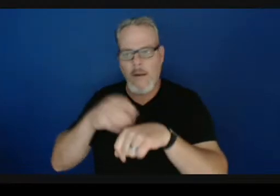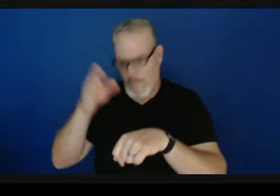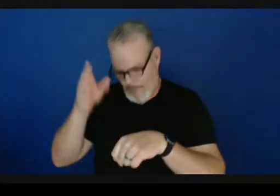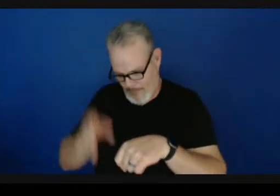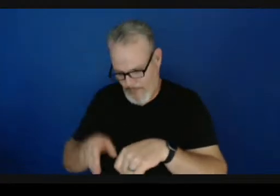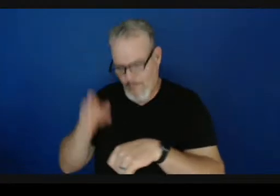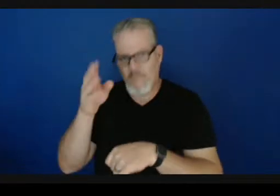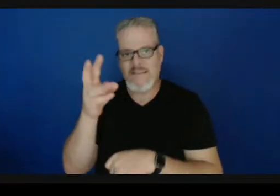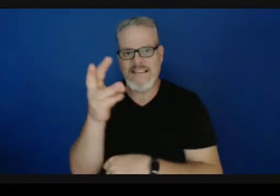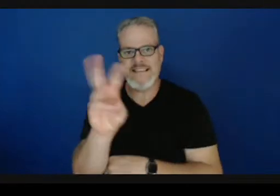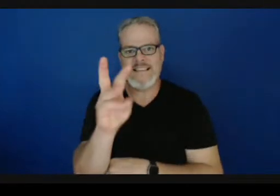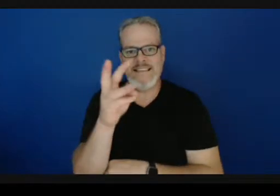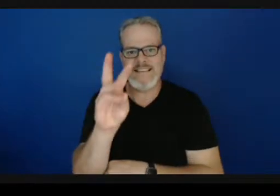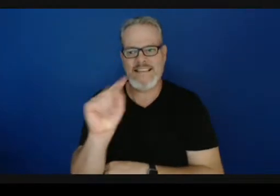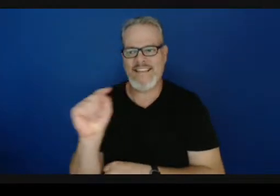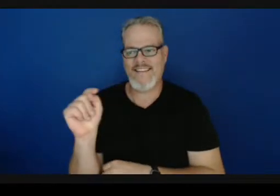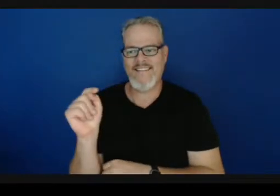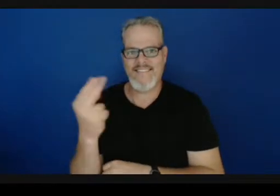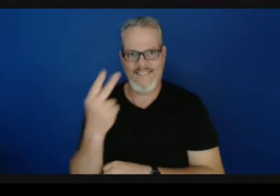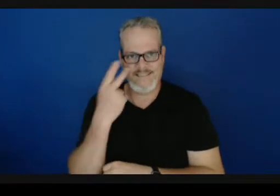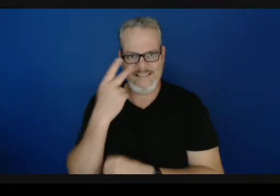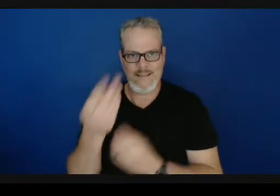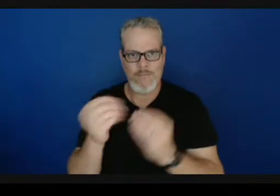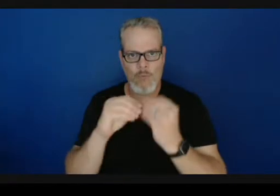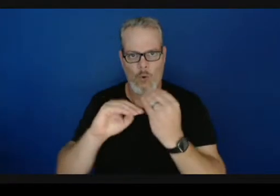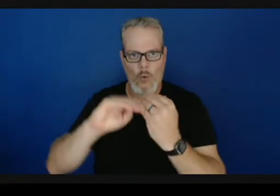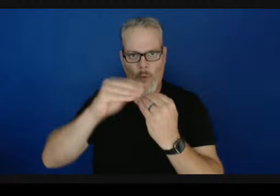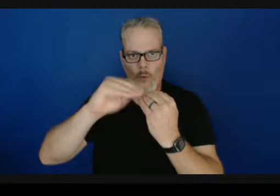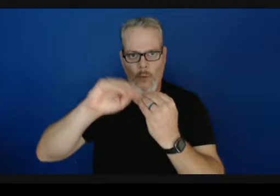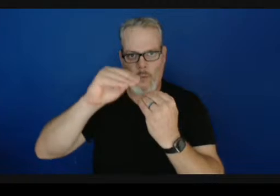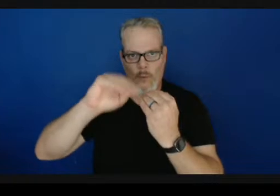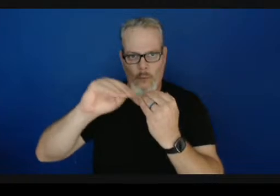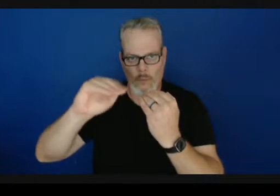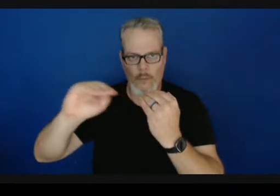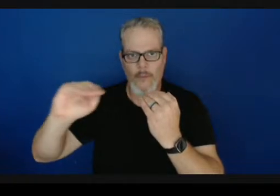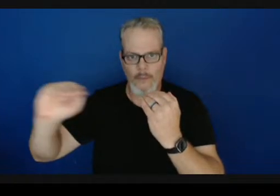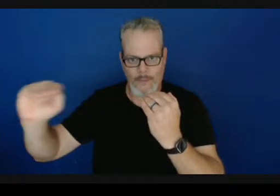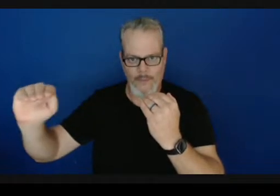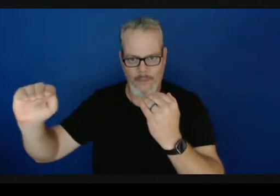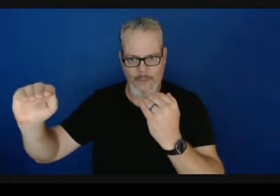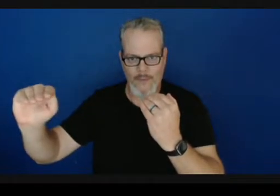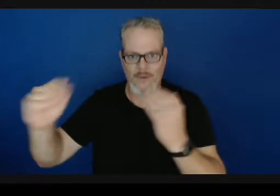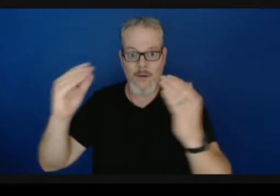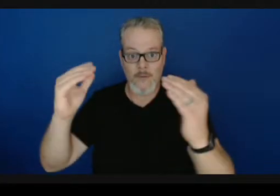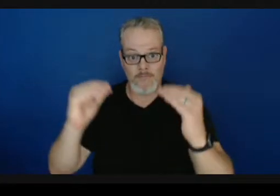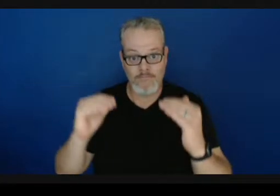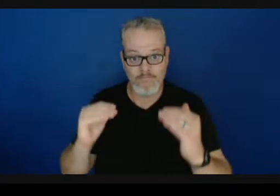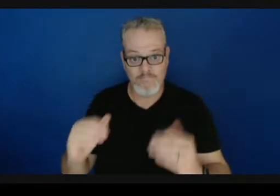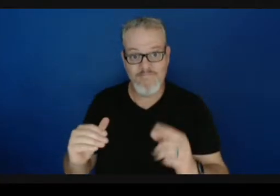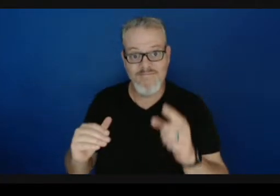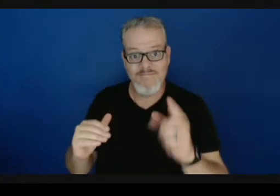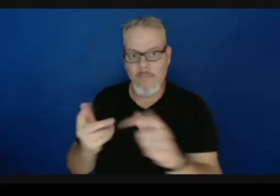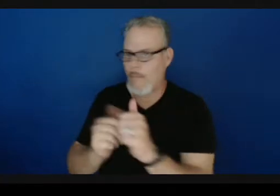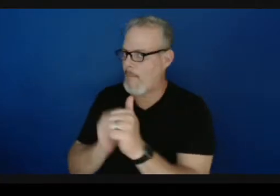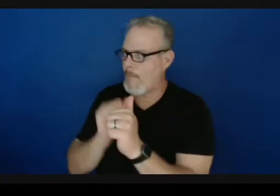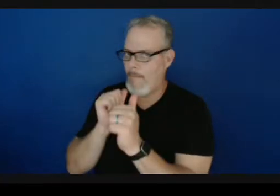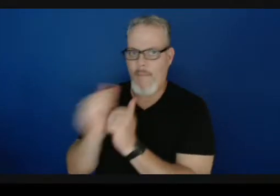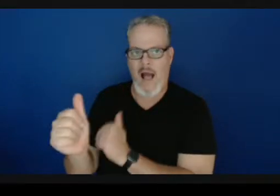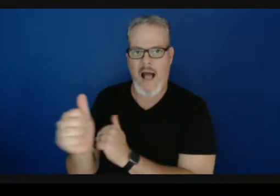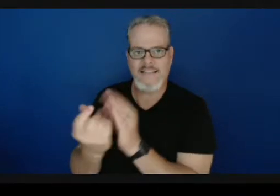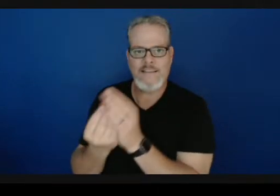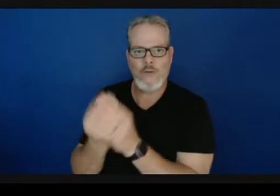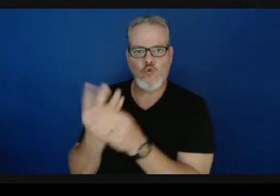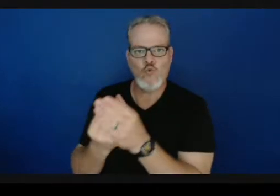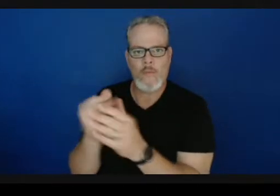becoming a little bit more flat as well. Continuing down a rift near Mokūʻaweoweo crater, this is now past eruption site. So the